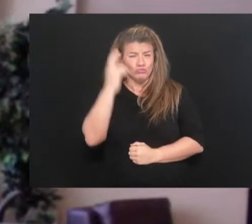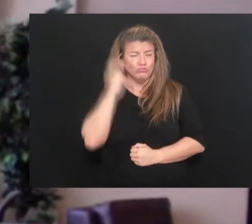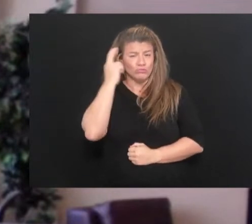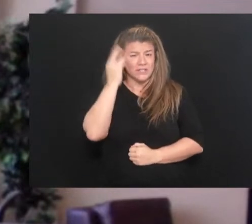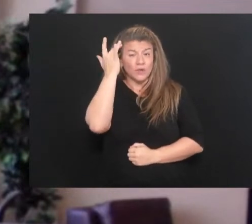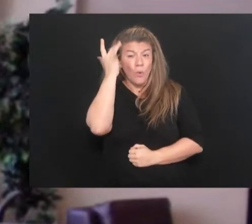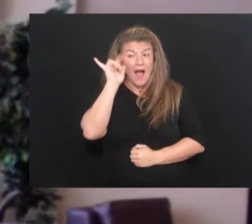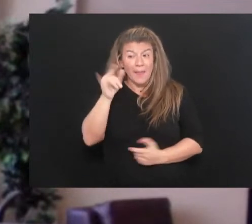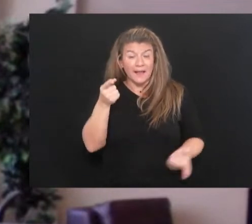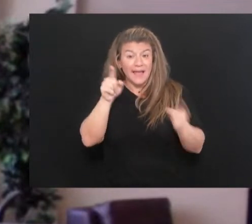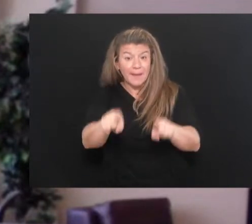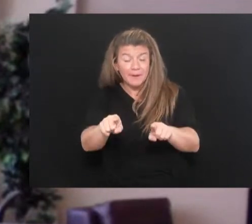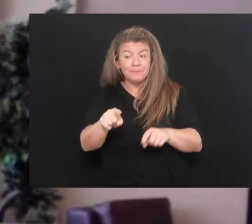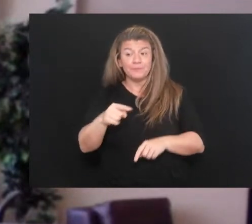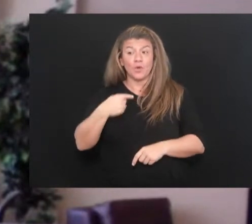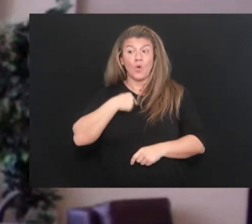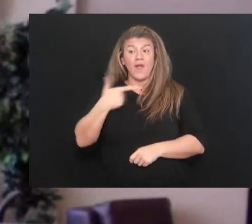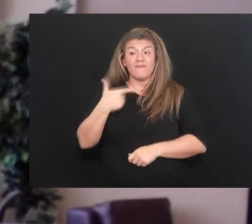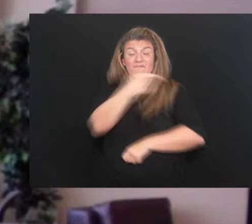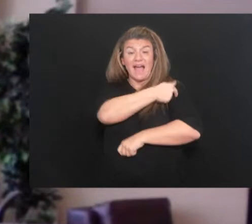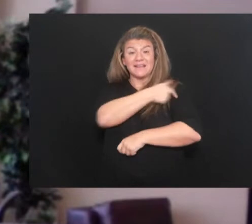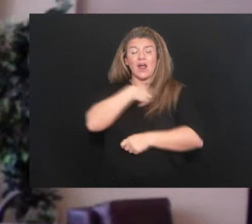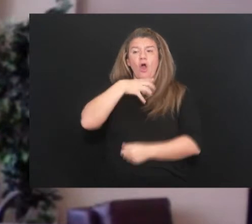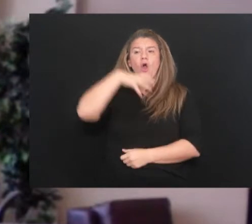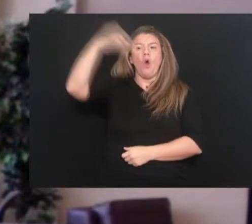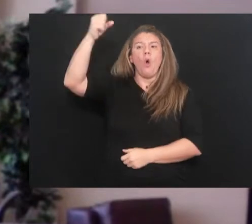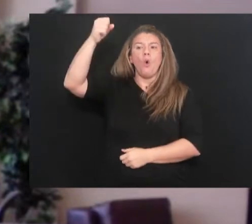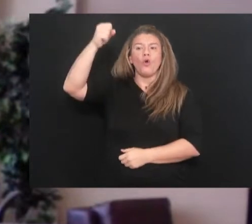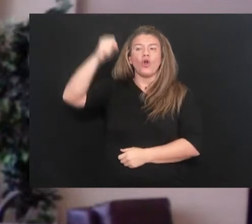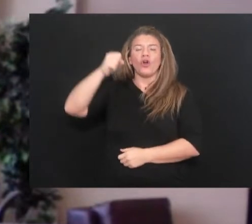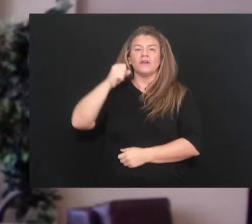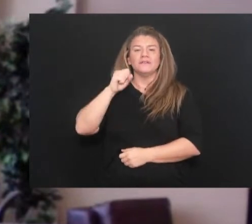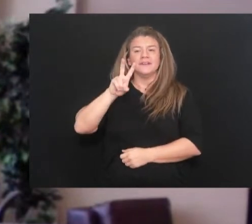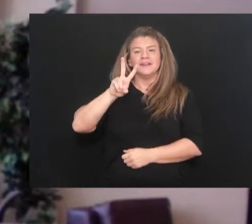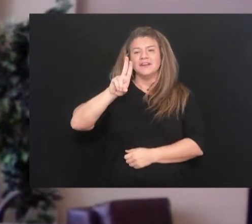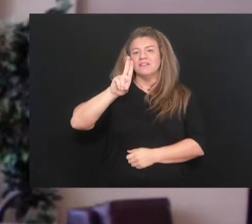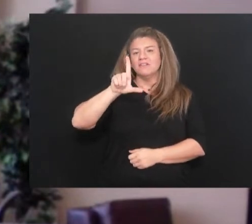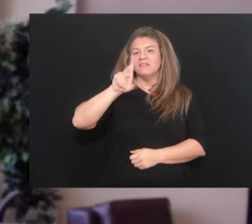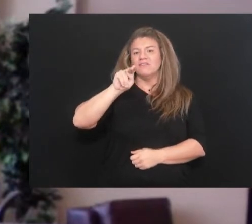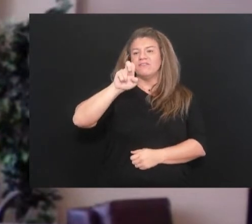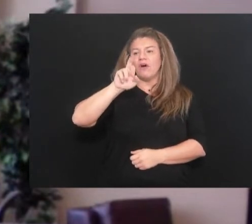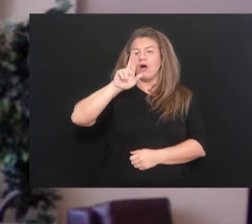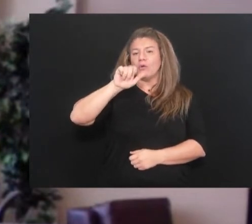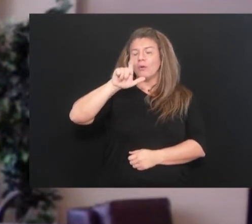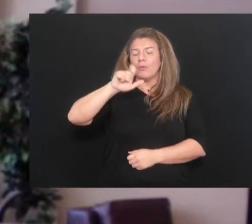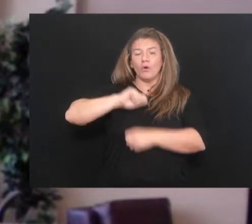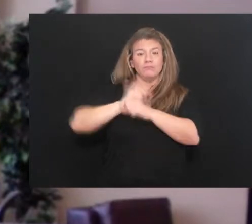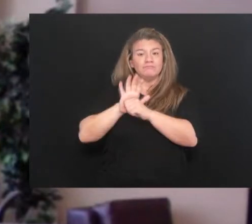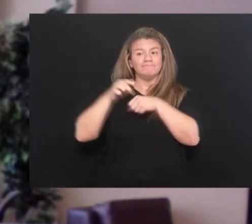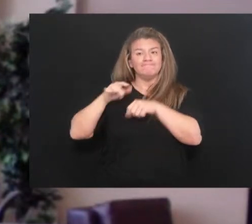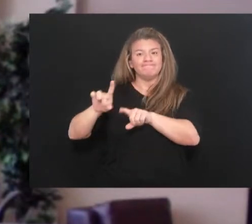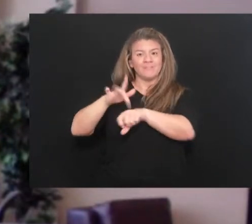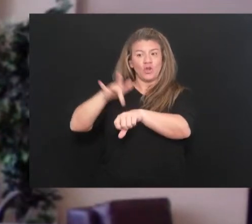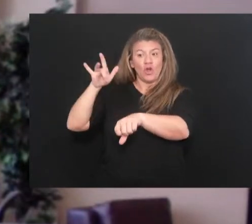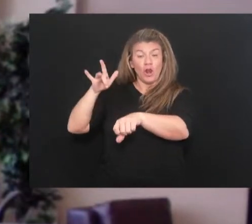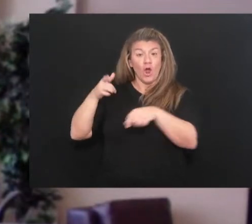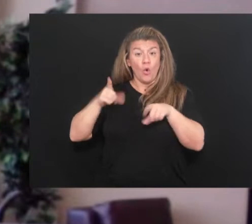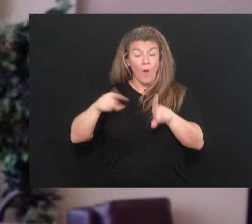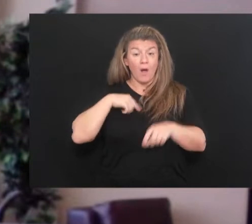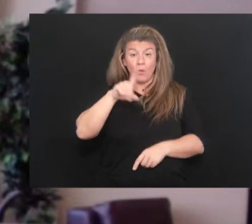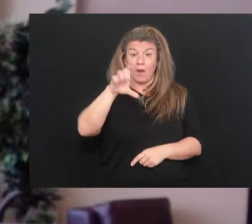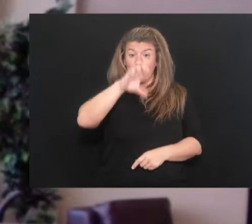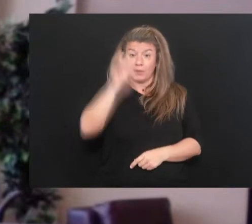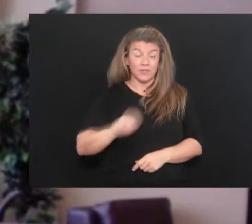We vaccinated our older and most vulnerable population early in the pandemic. And while we are 100% committed